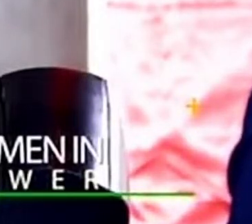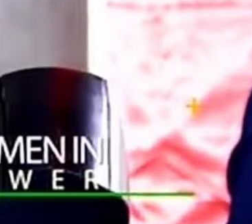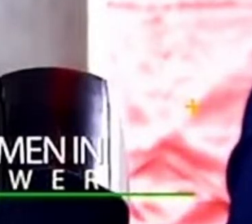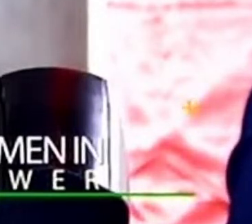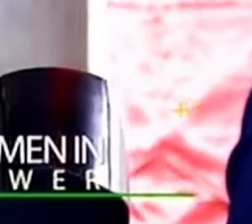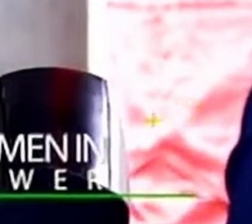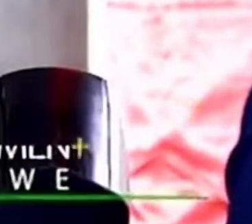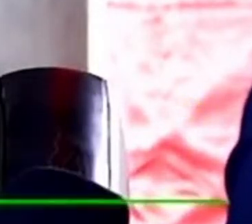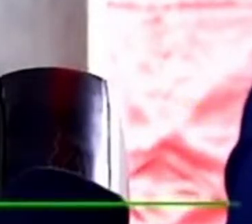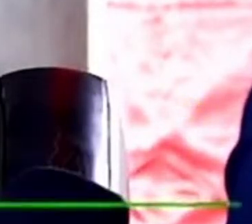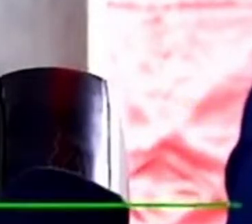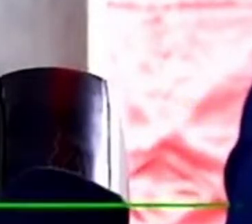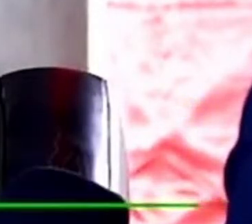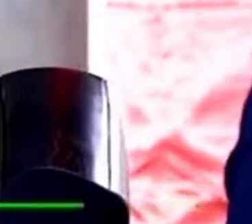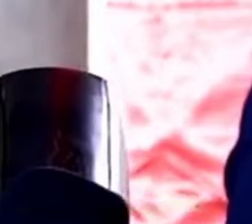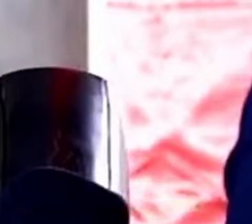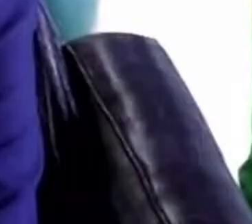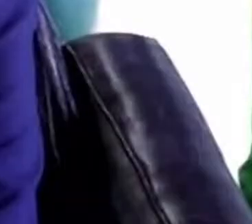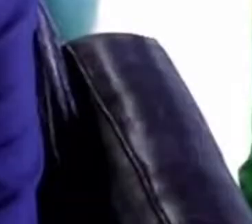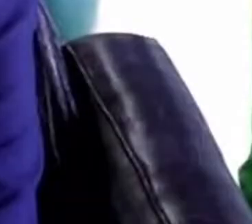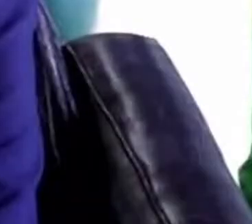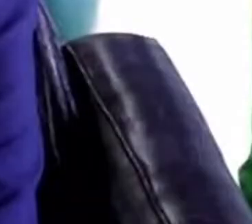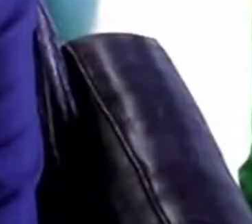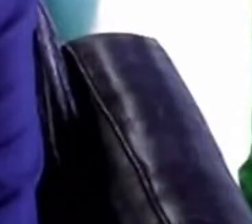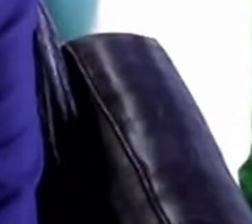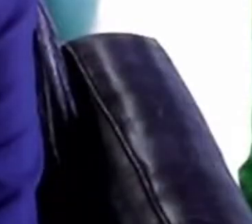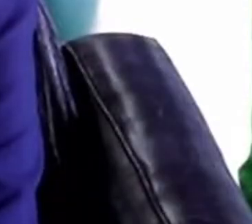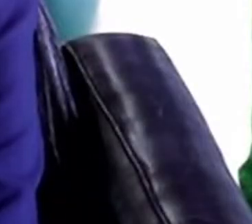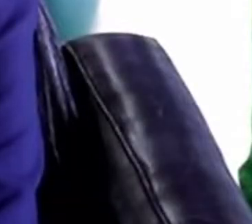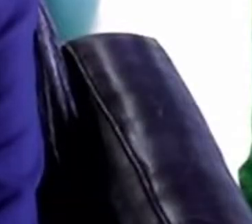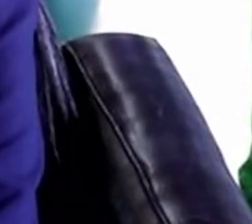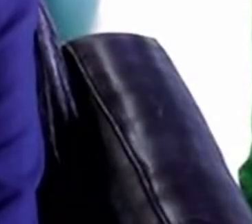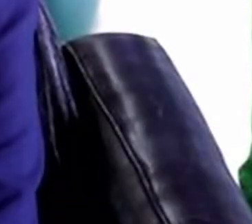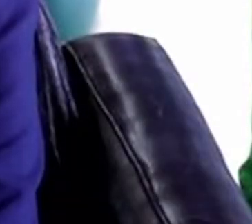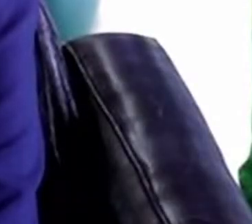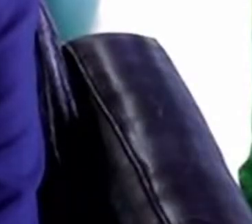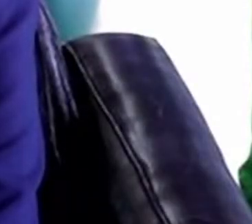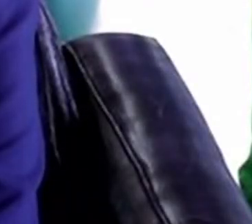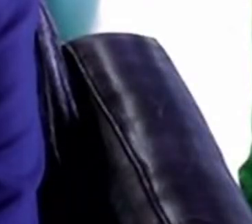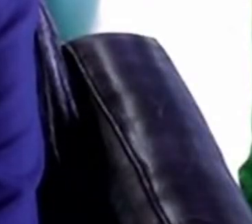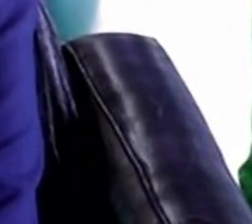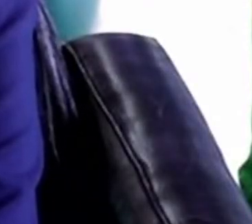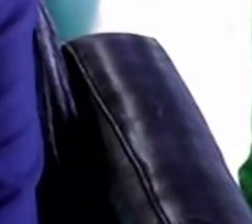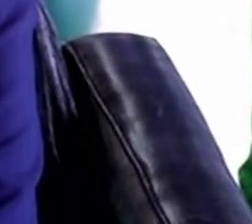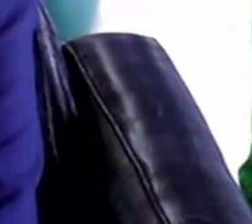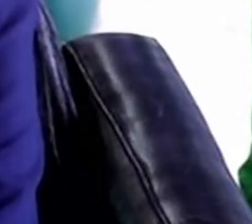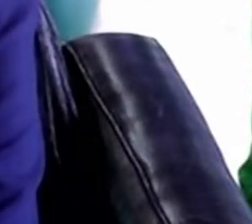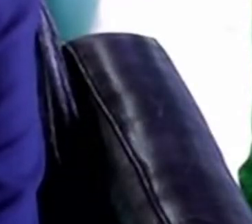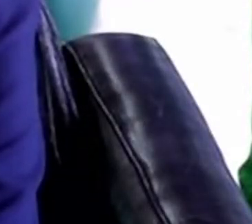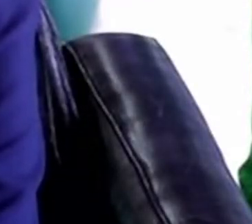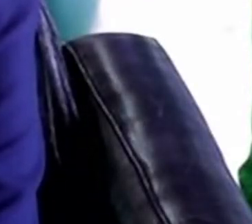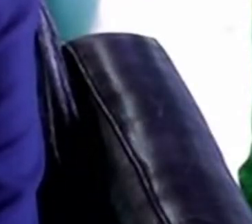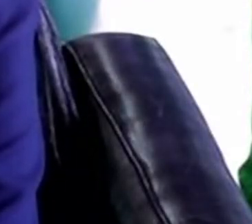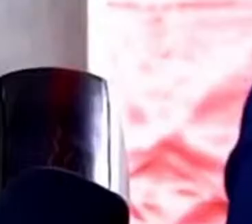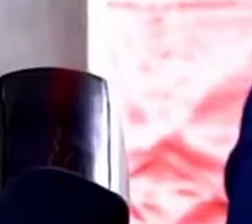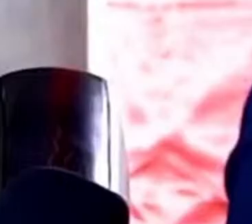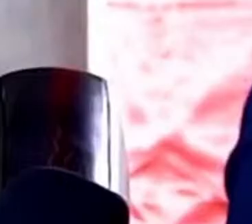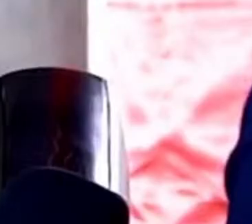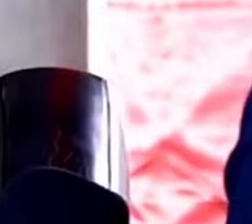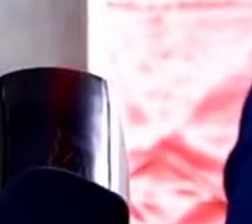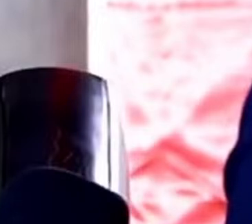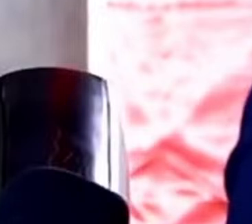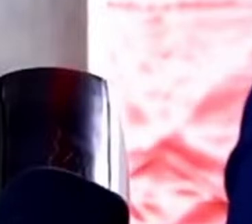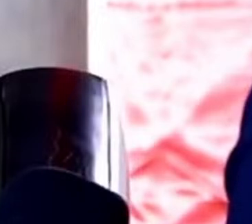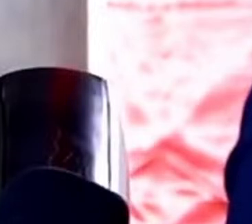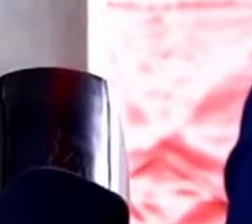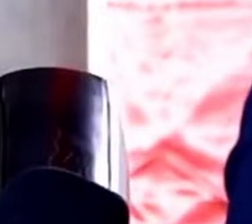always that, what you are speaking, because you are speaking what you experience. When I'm talking about having a clinic or a maternity wing in that clinic, I know what I'm talking